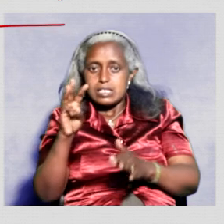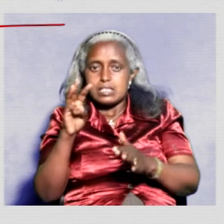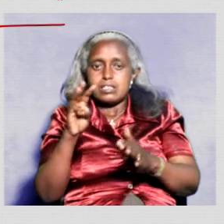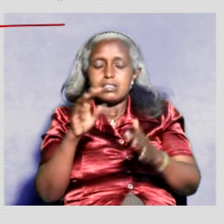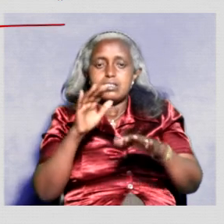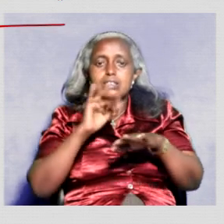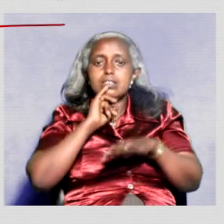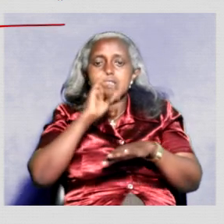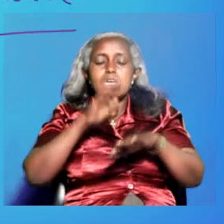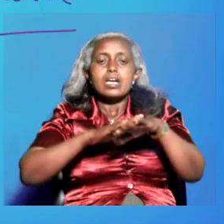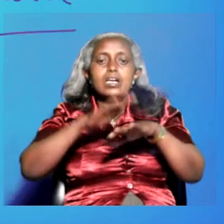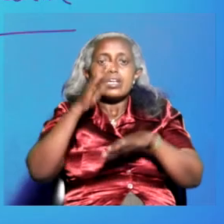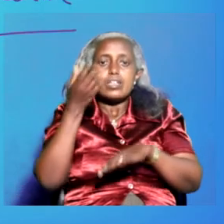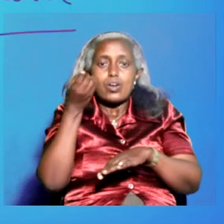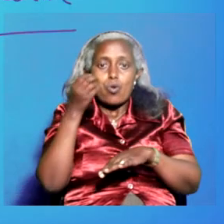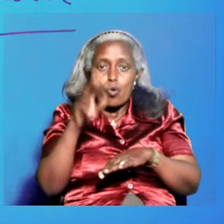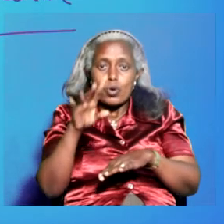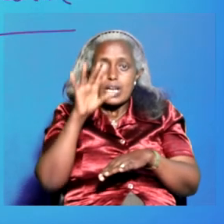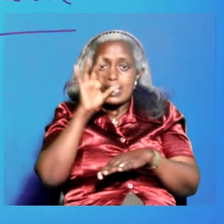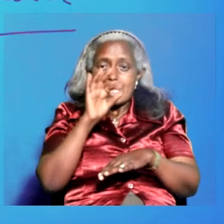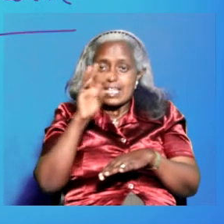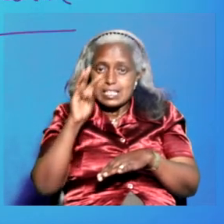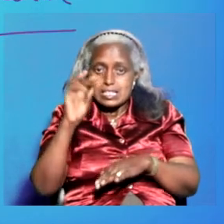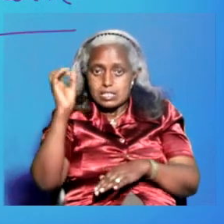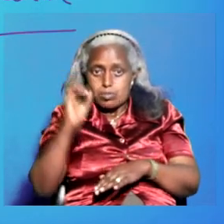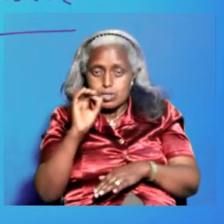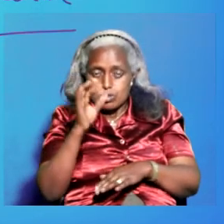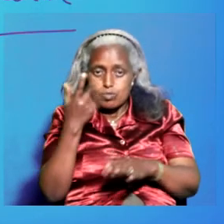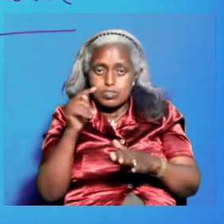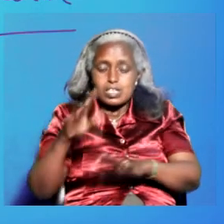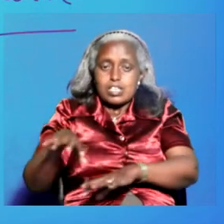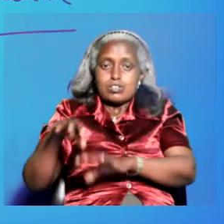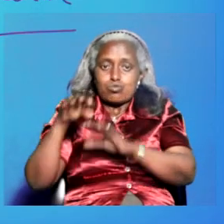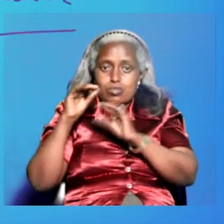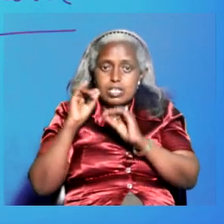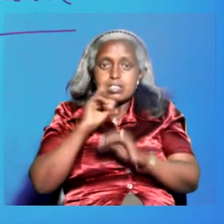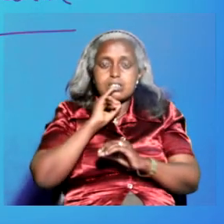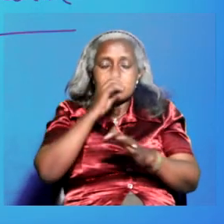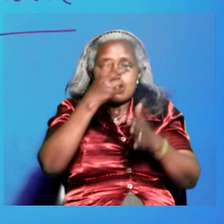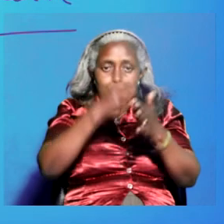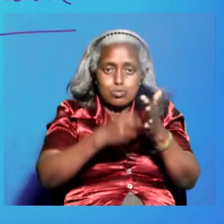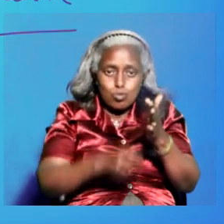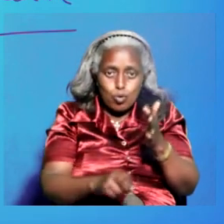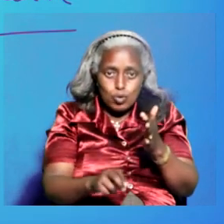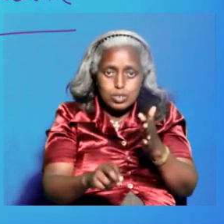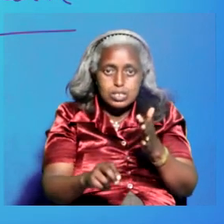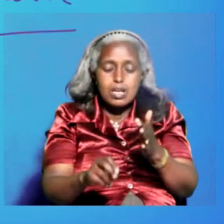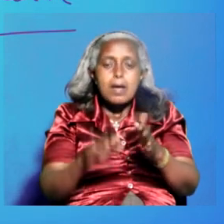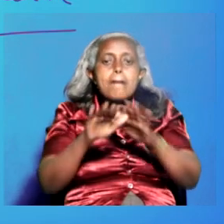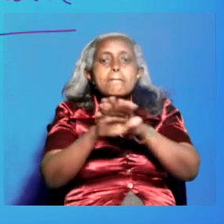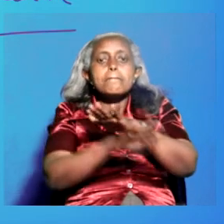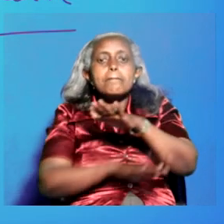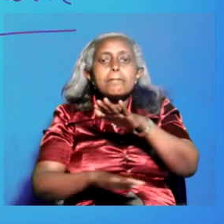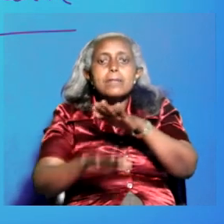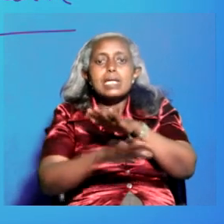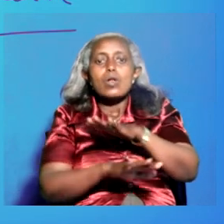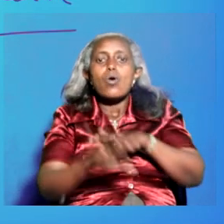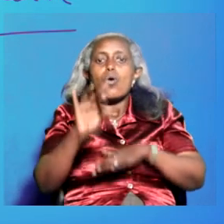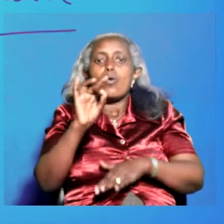is greater, or 96% of the students scored below